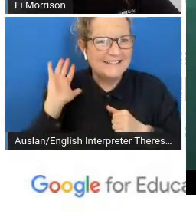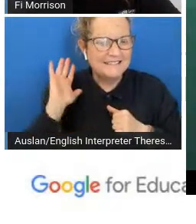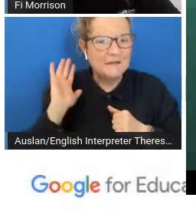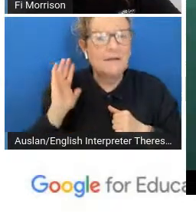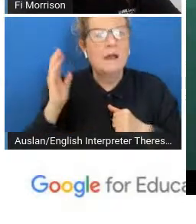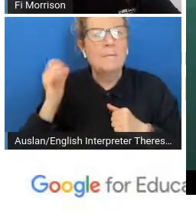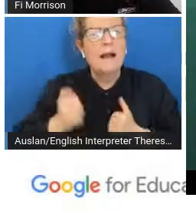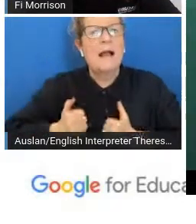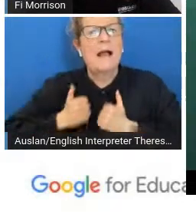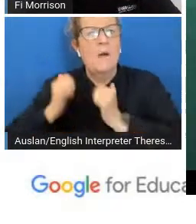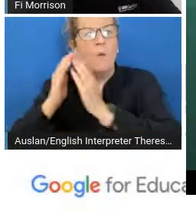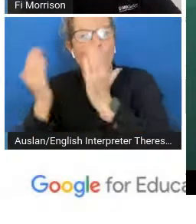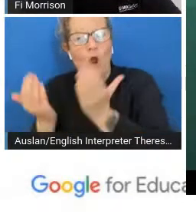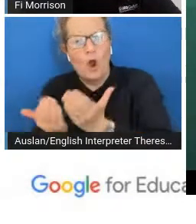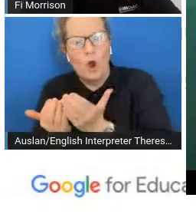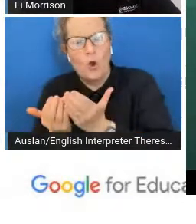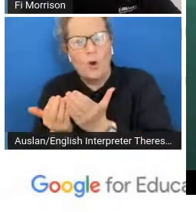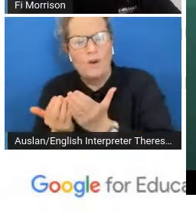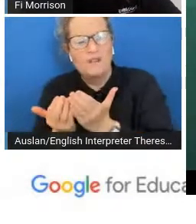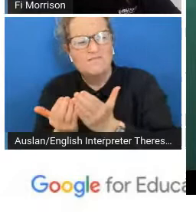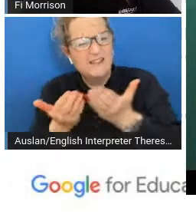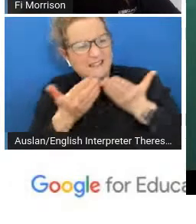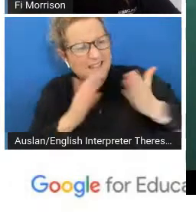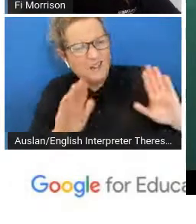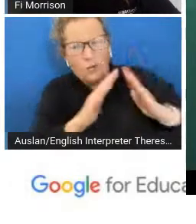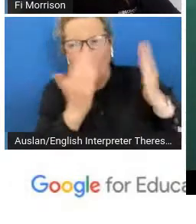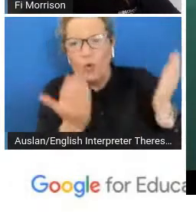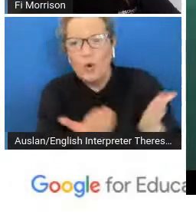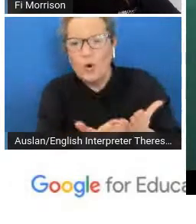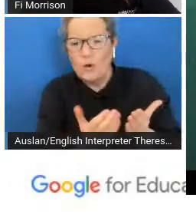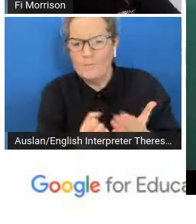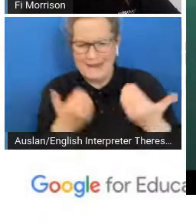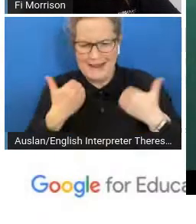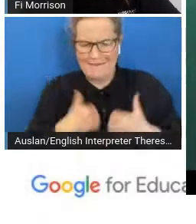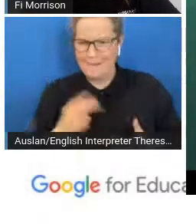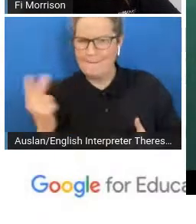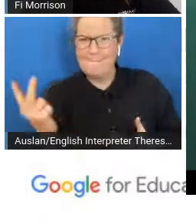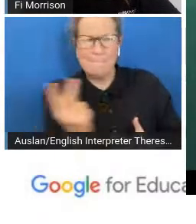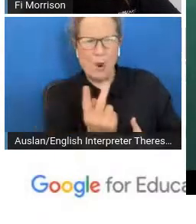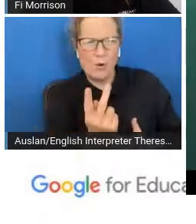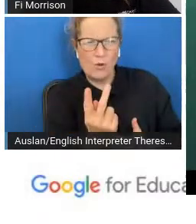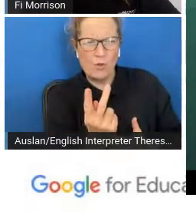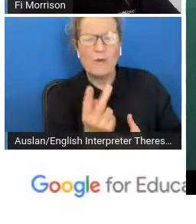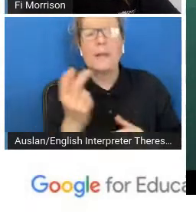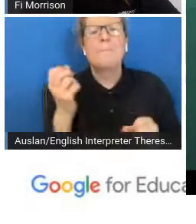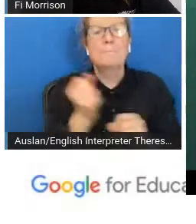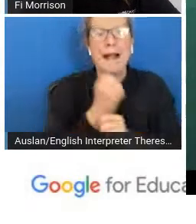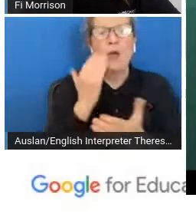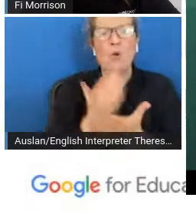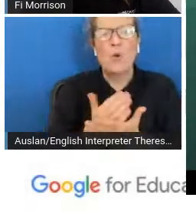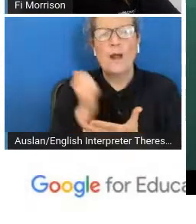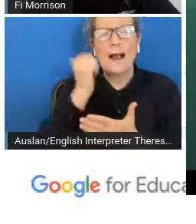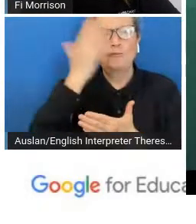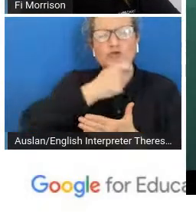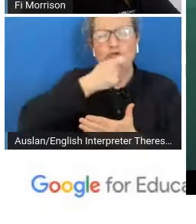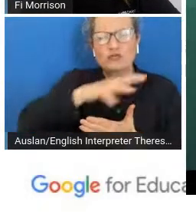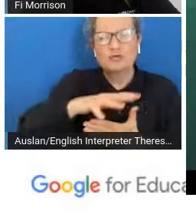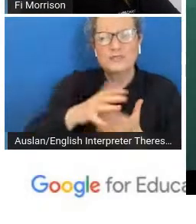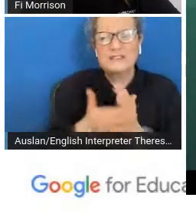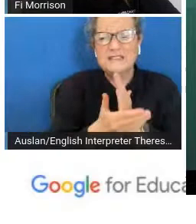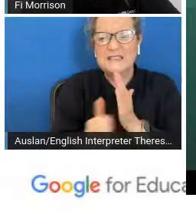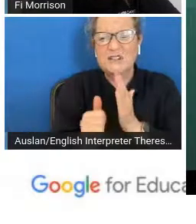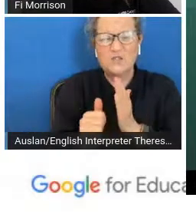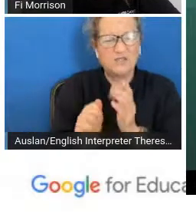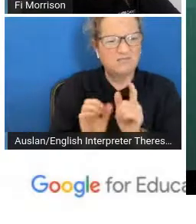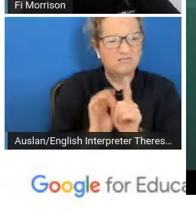need our kids being strong and deadly in both. So one of the things that we do, we provide books and resources, but we also do a pen palship.